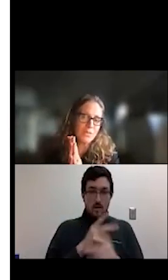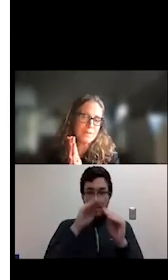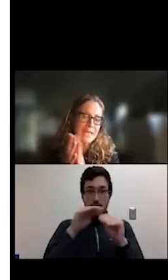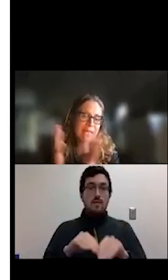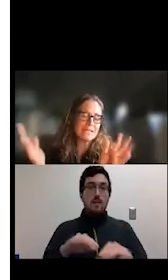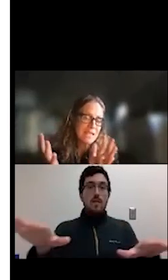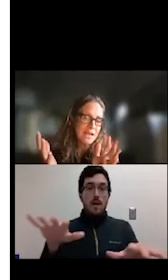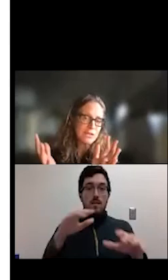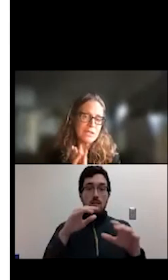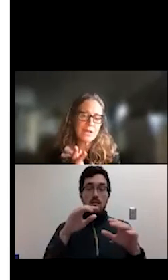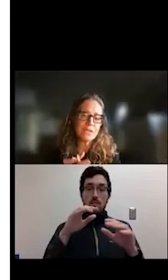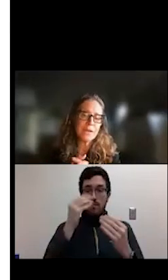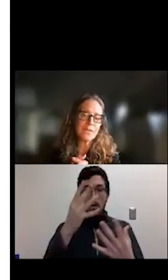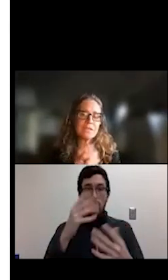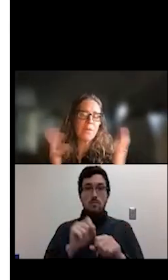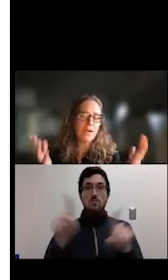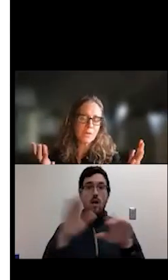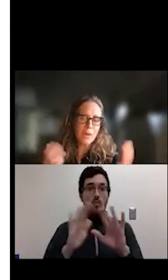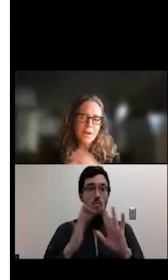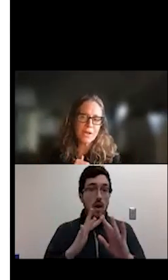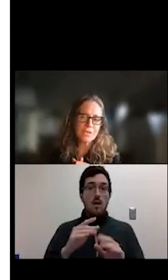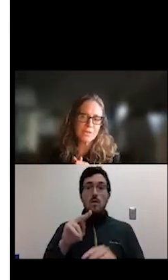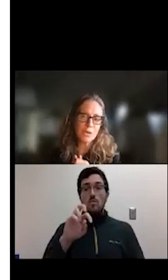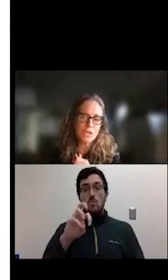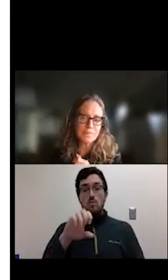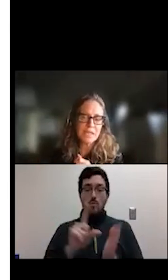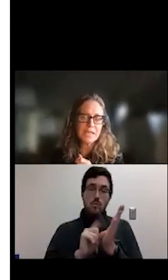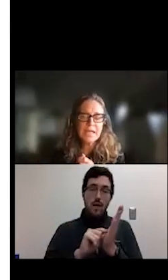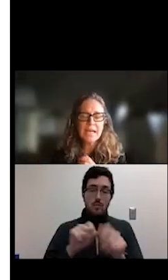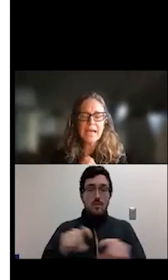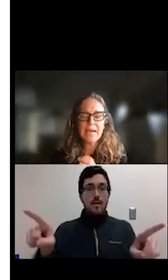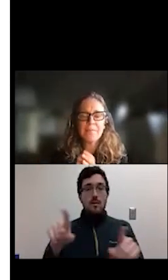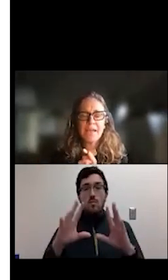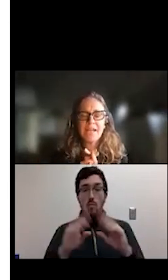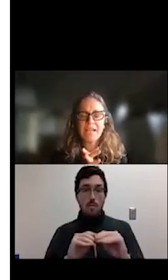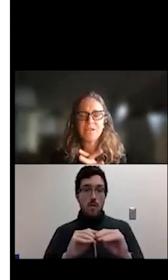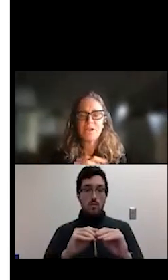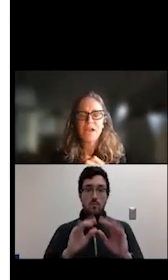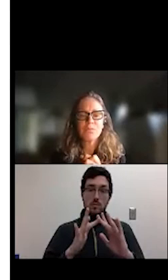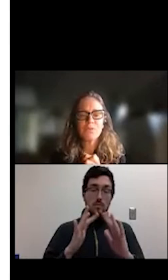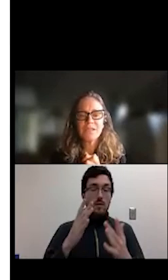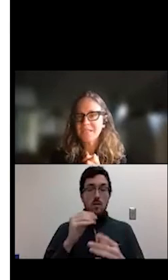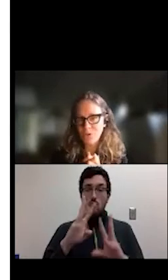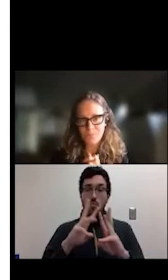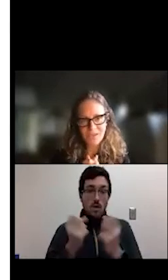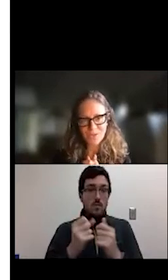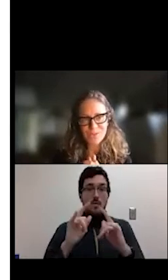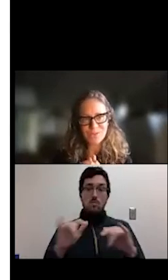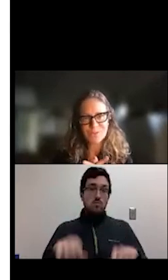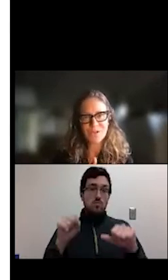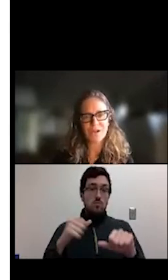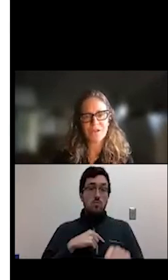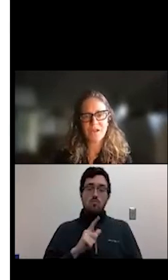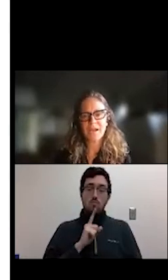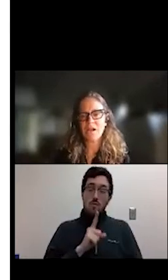putting it on the website, sending out newsletters about this, offering webinars and workshops. And I really hope that